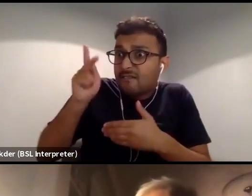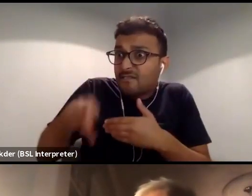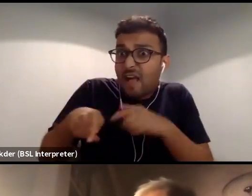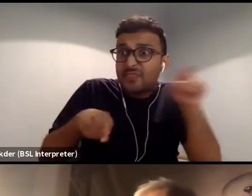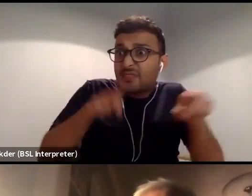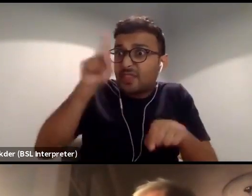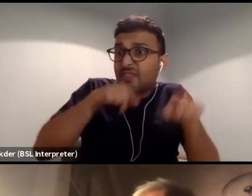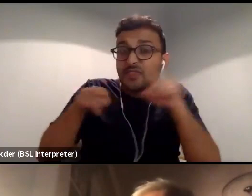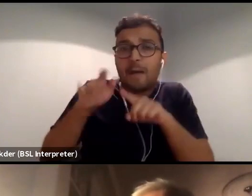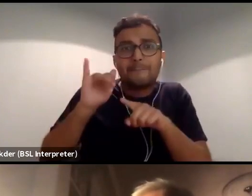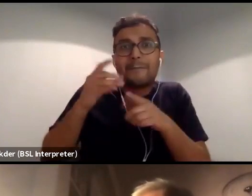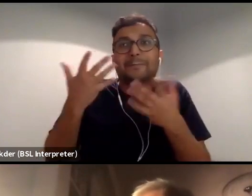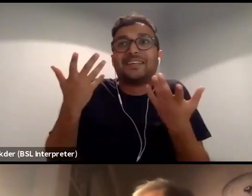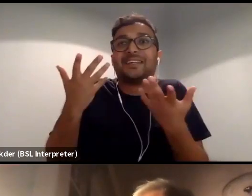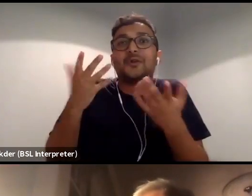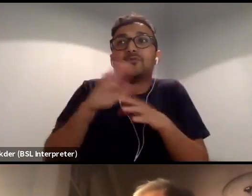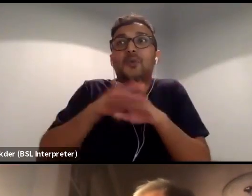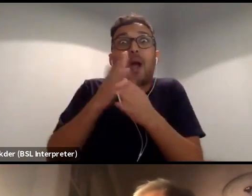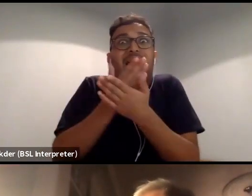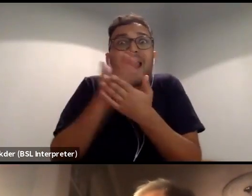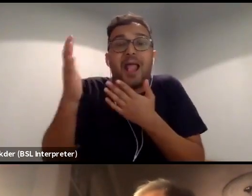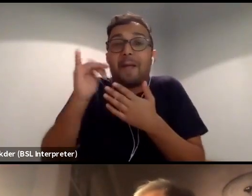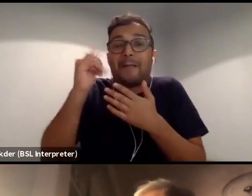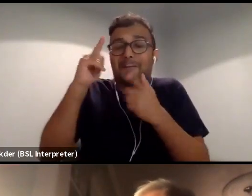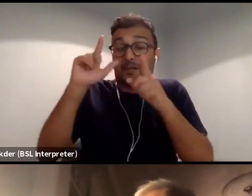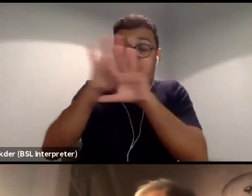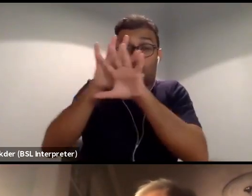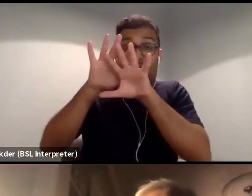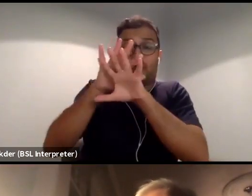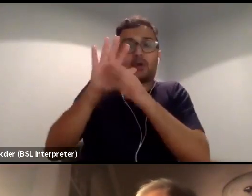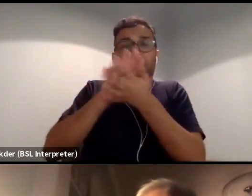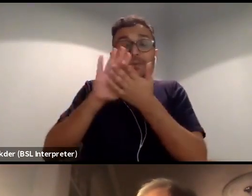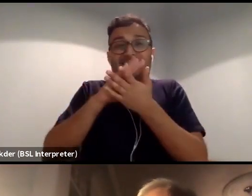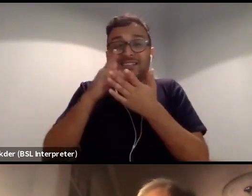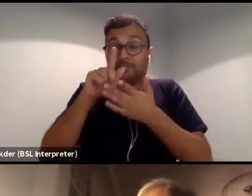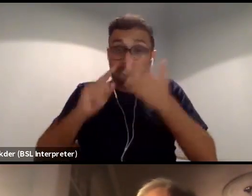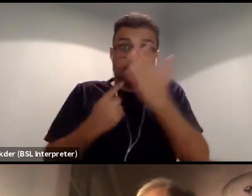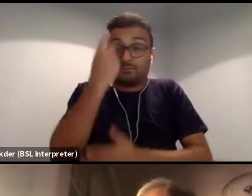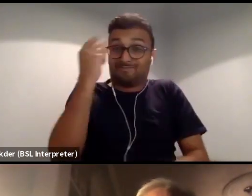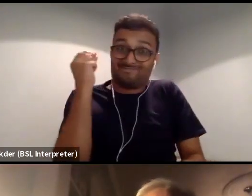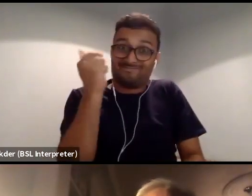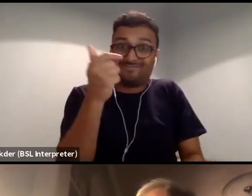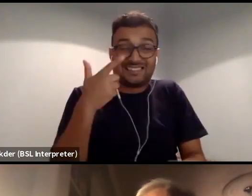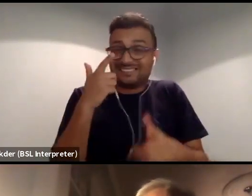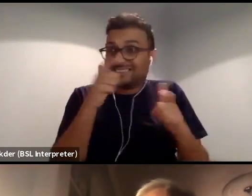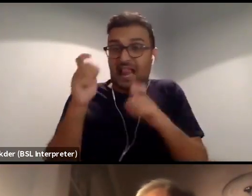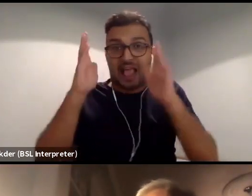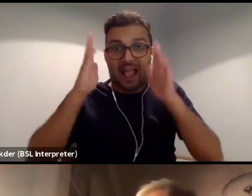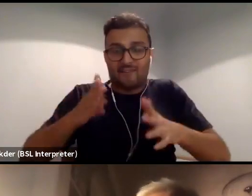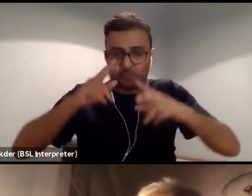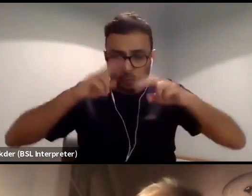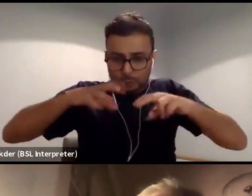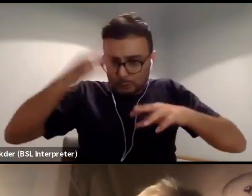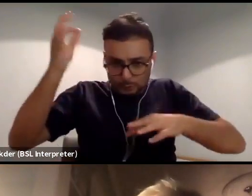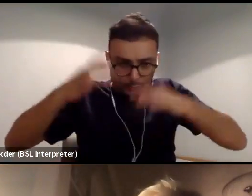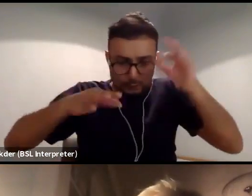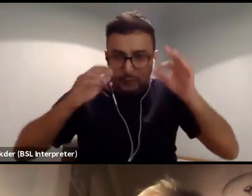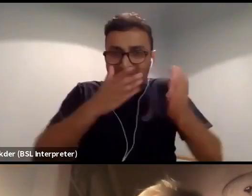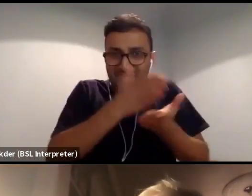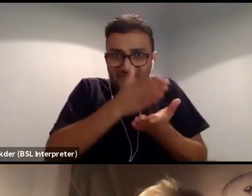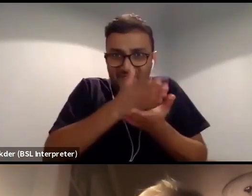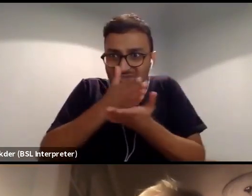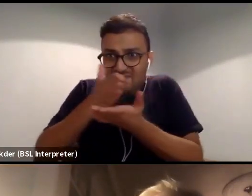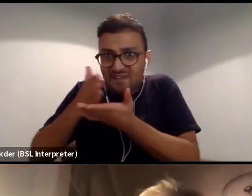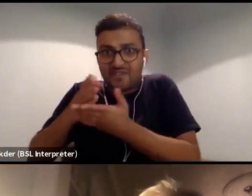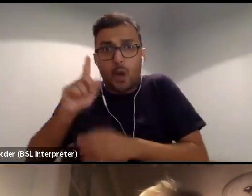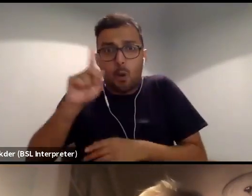working out what the facts are, but we're also listening to, you know, what the authorities are saying, what the police are saying, what